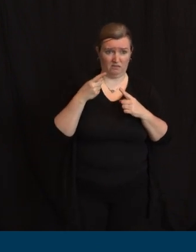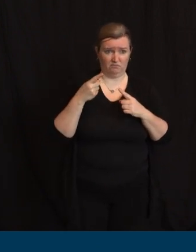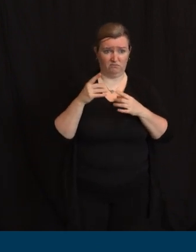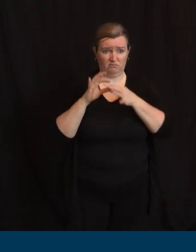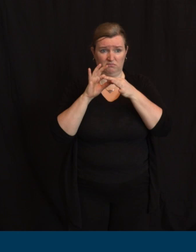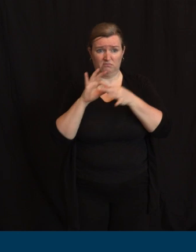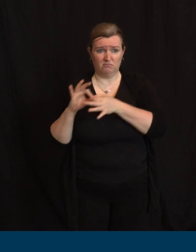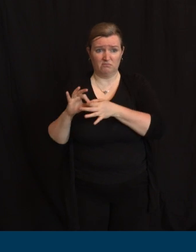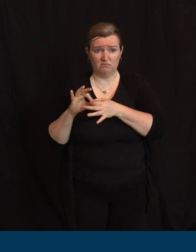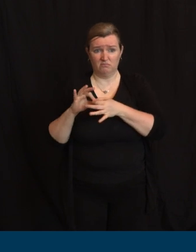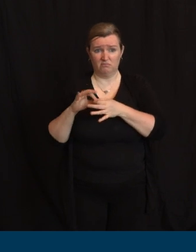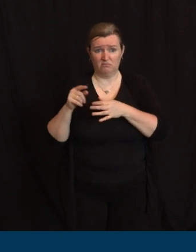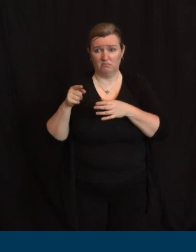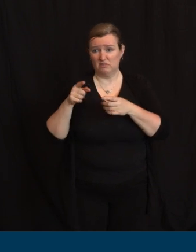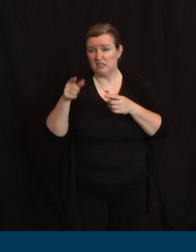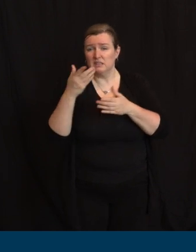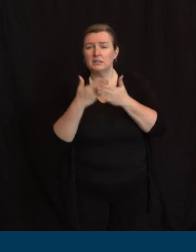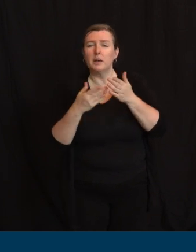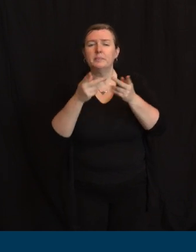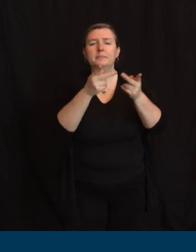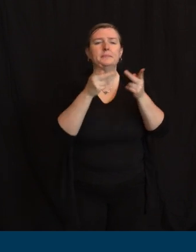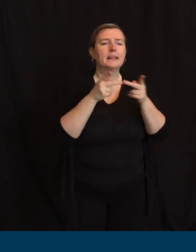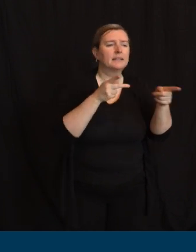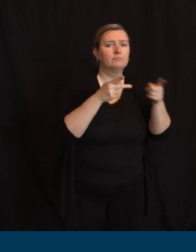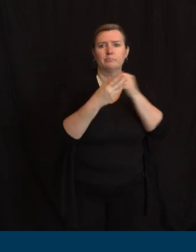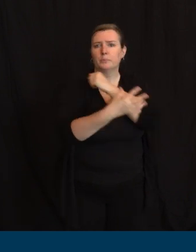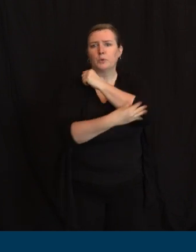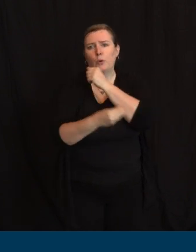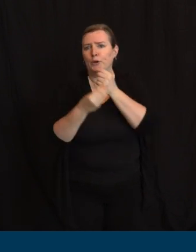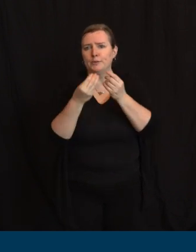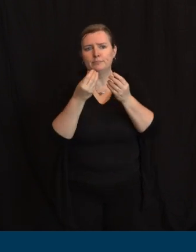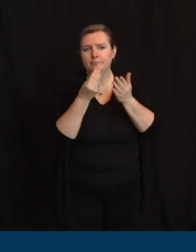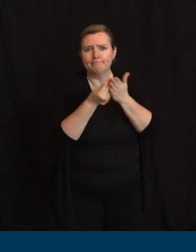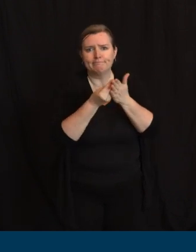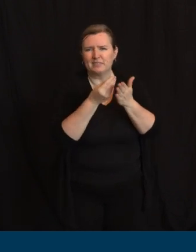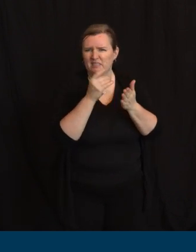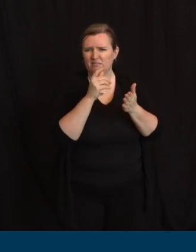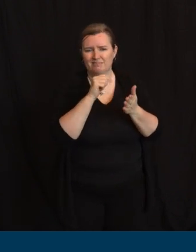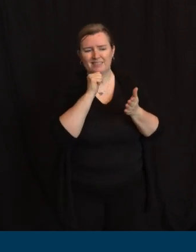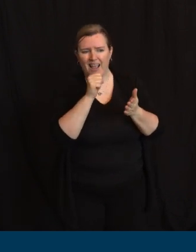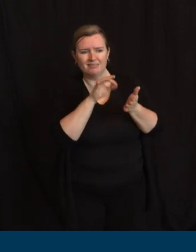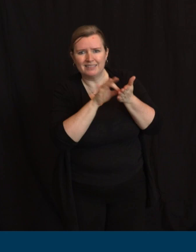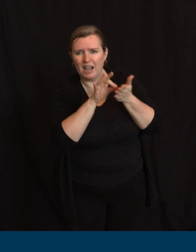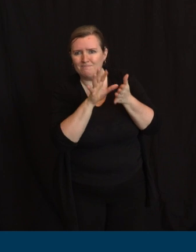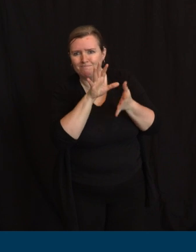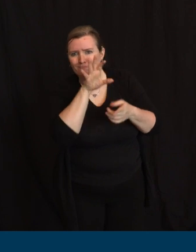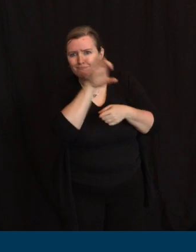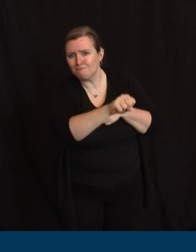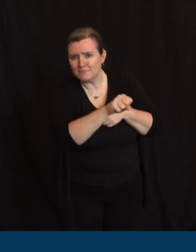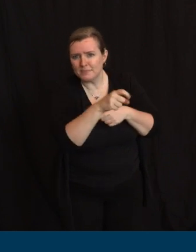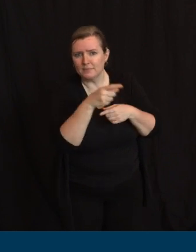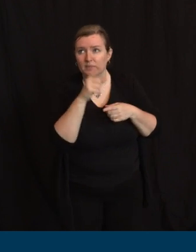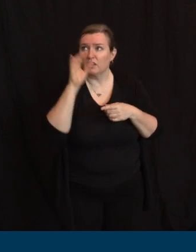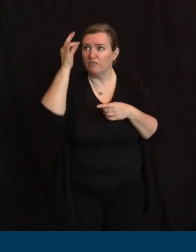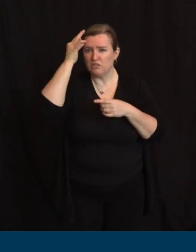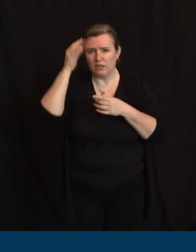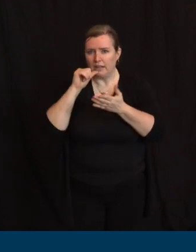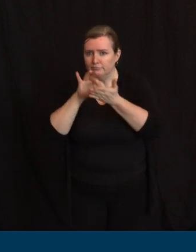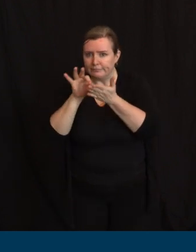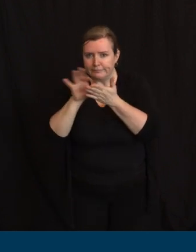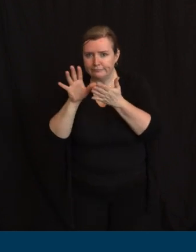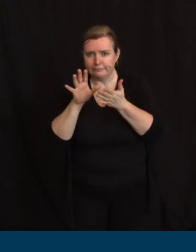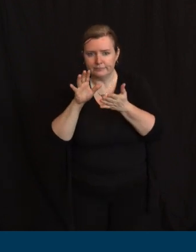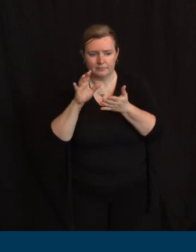given the federal funding that a lackluster account of New Jersey would get from the census? And then given